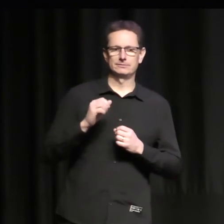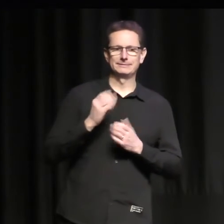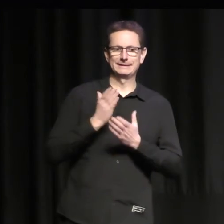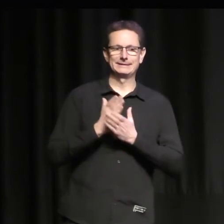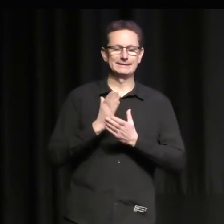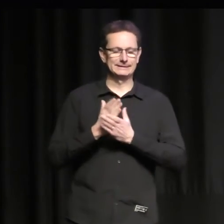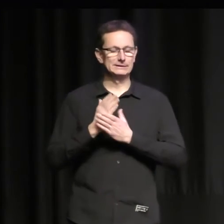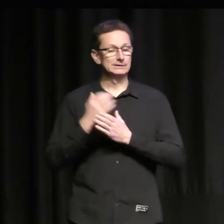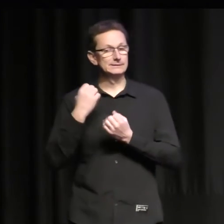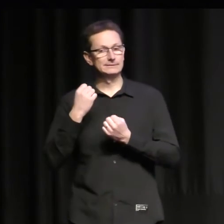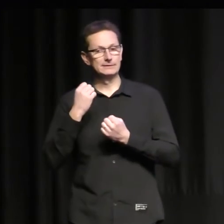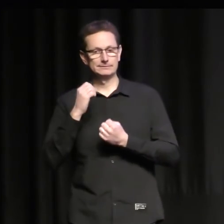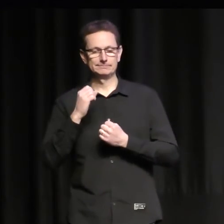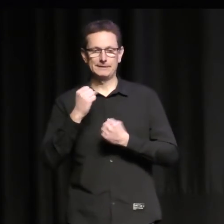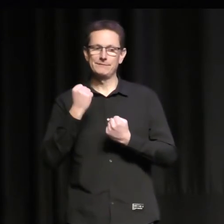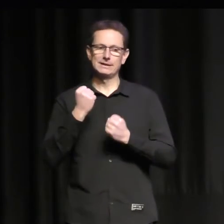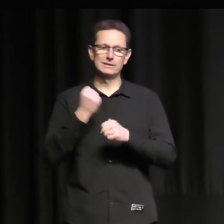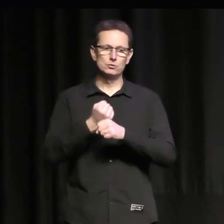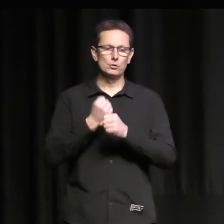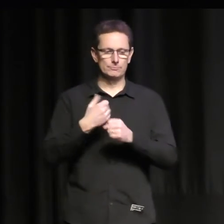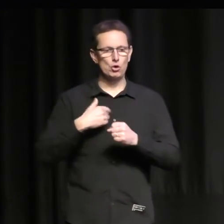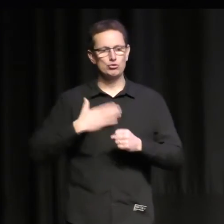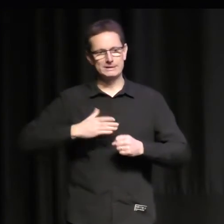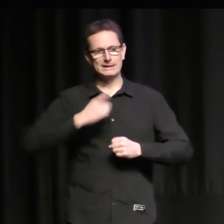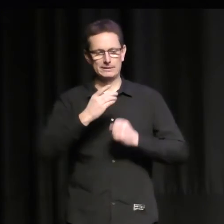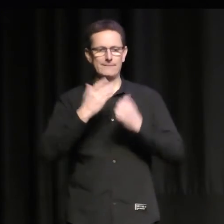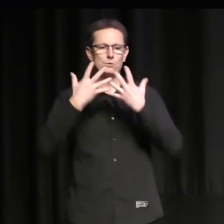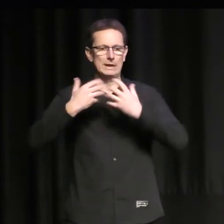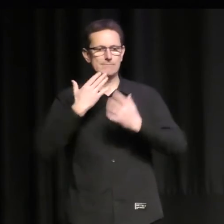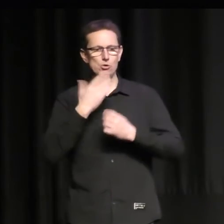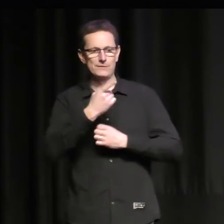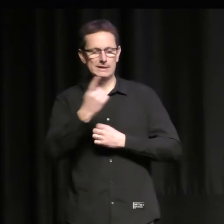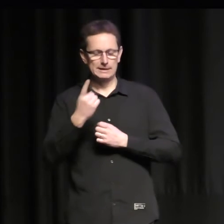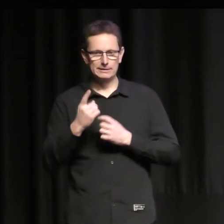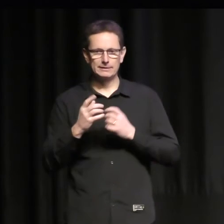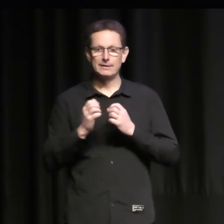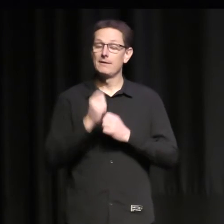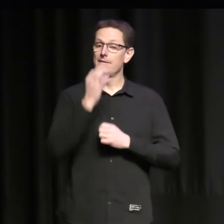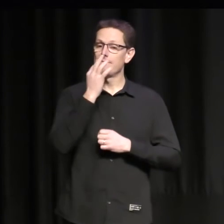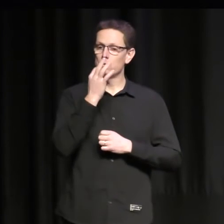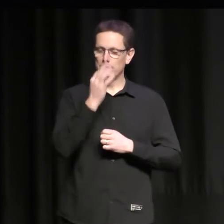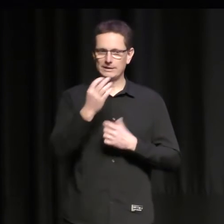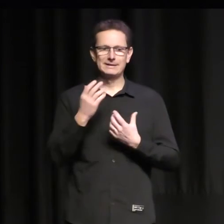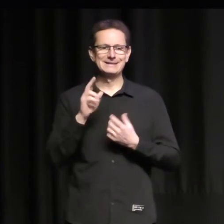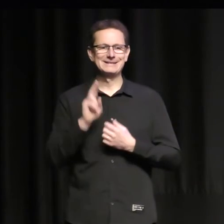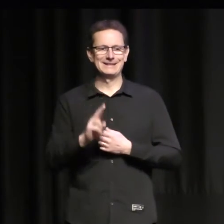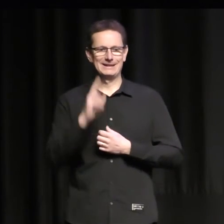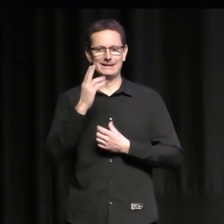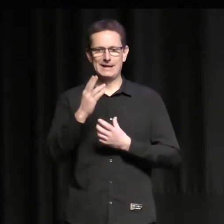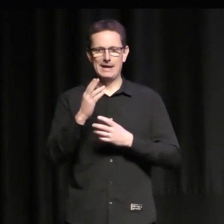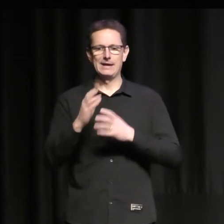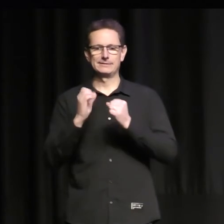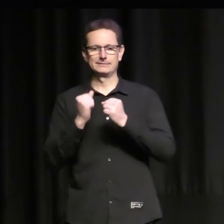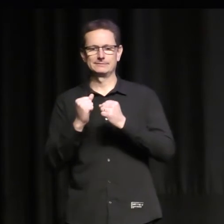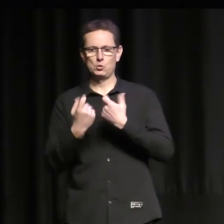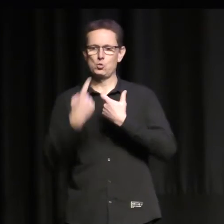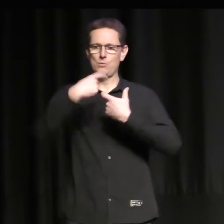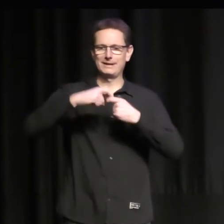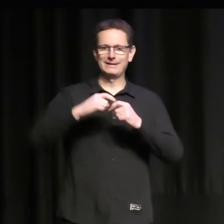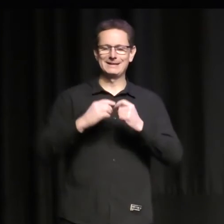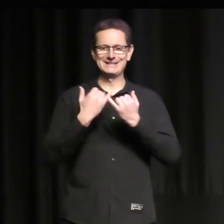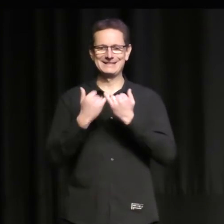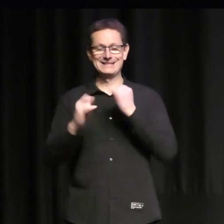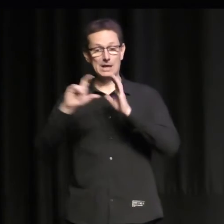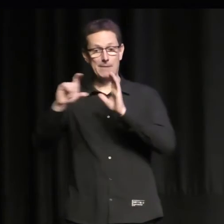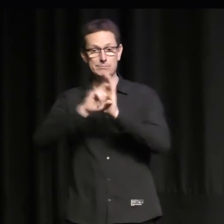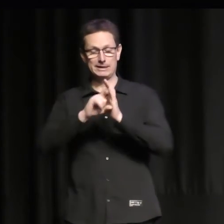group. I wish you every success. The question actually is addressed to the final chapter in the latest